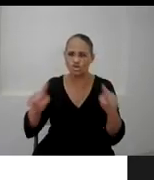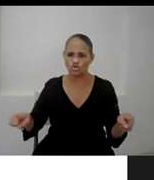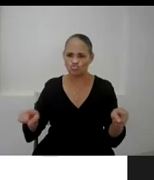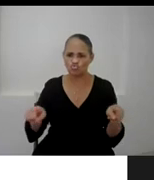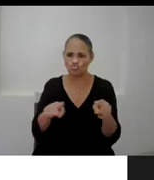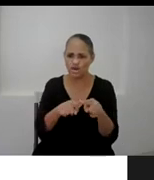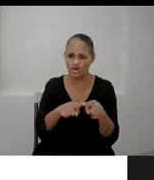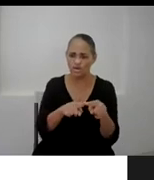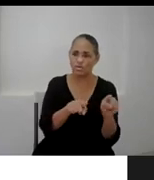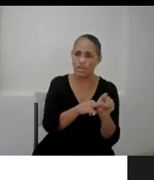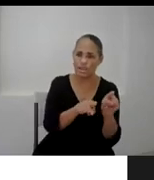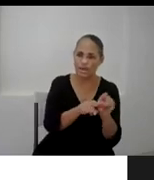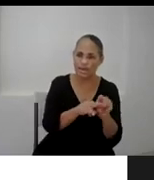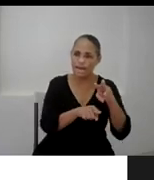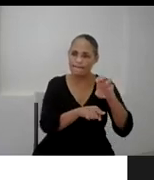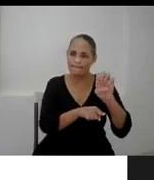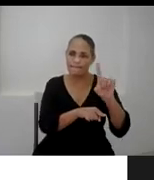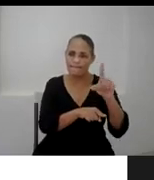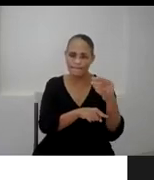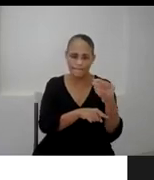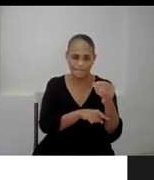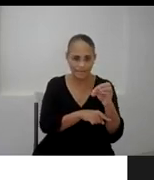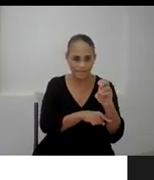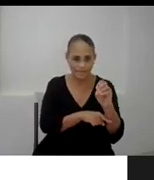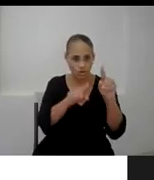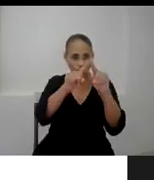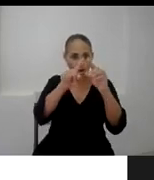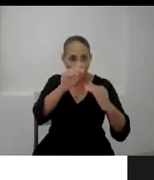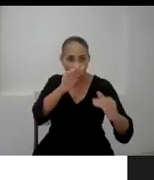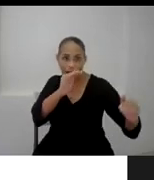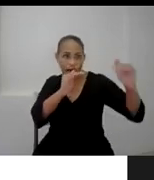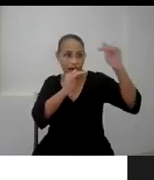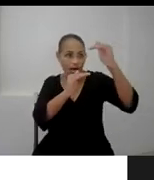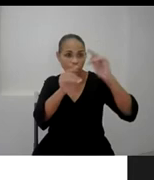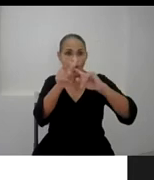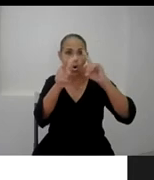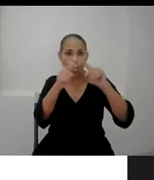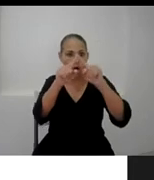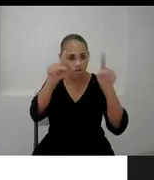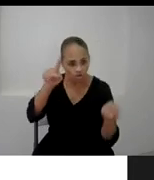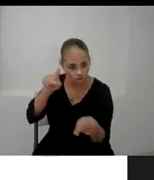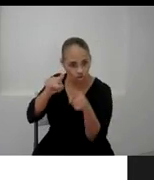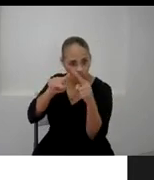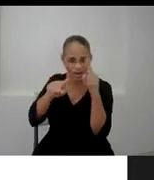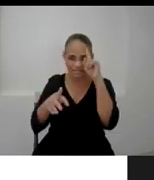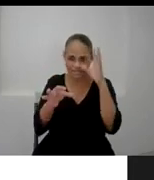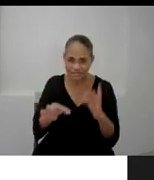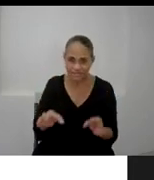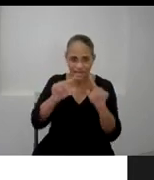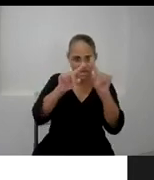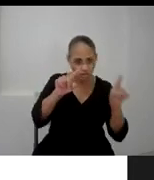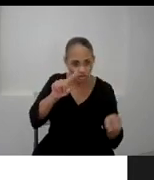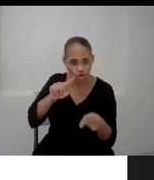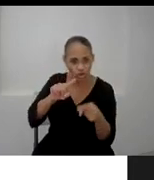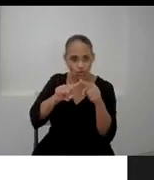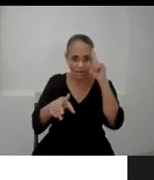Maslow's hierarchy, or a circles, and I decided to go for the circles. The idea that if